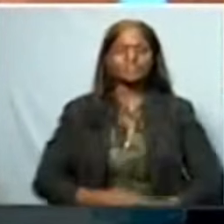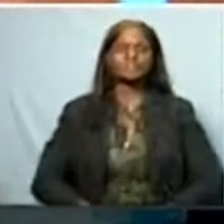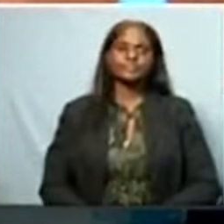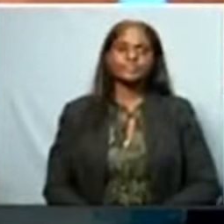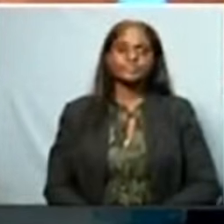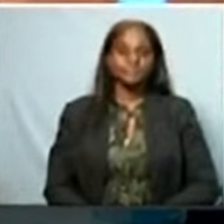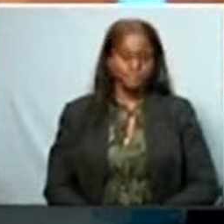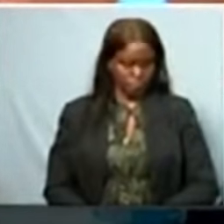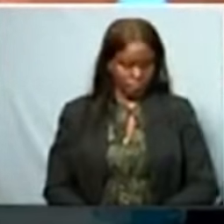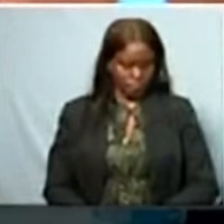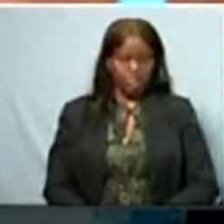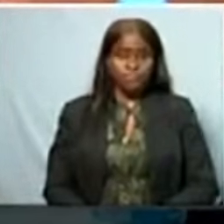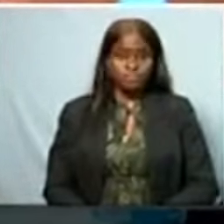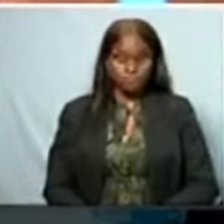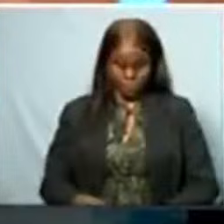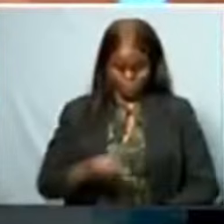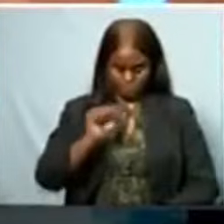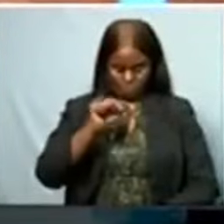as